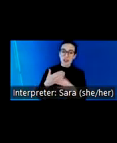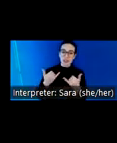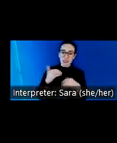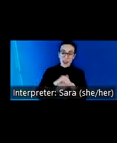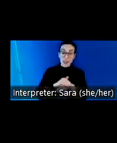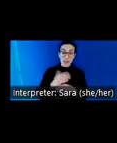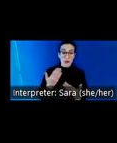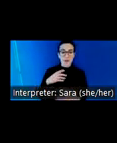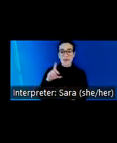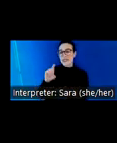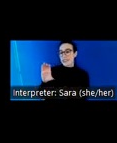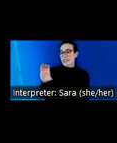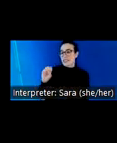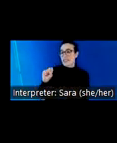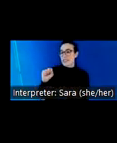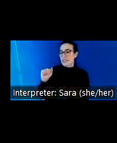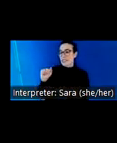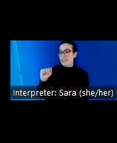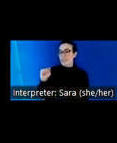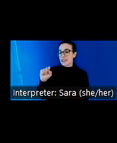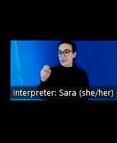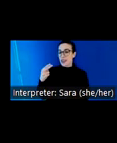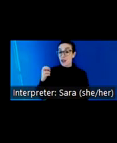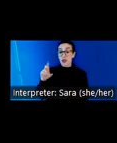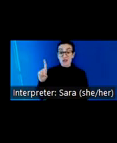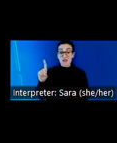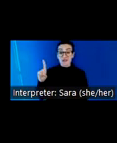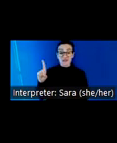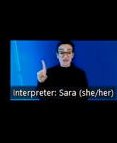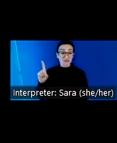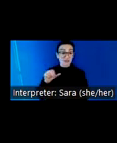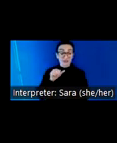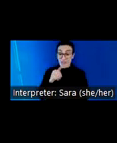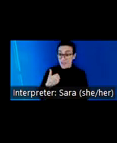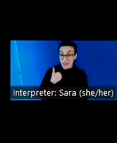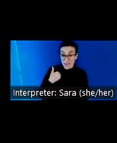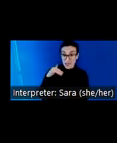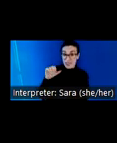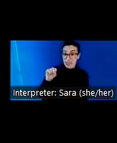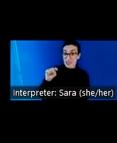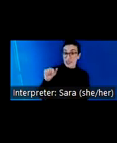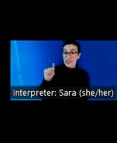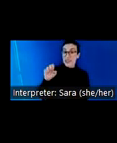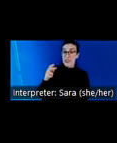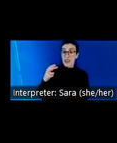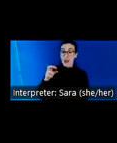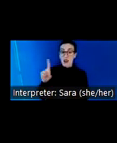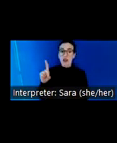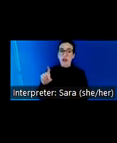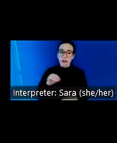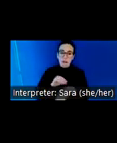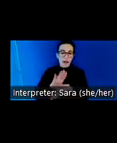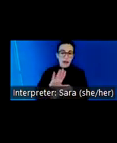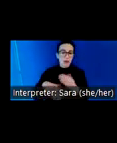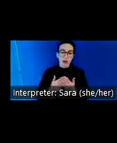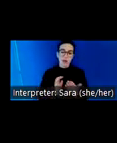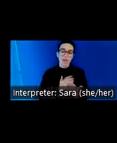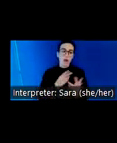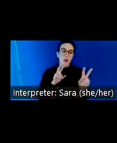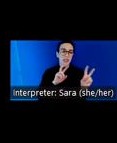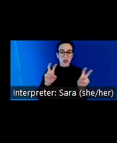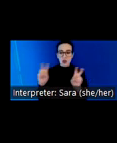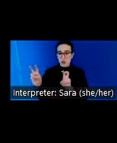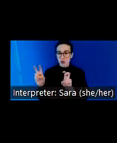Lack of DC statehood affects all of our issue areas. You can see on the screen the various issue areas that